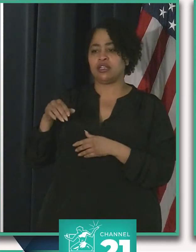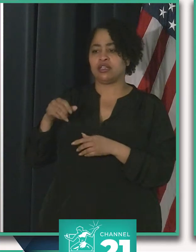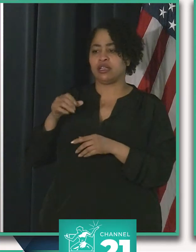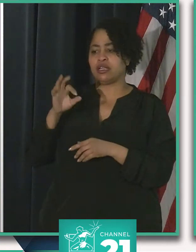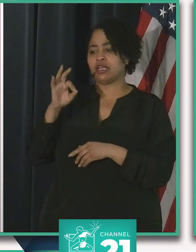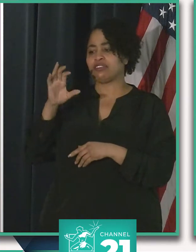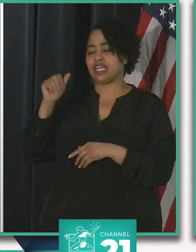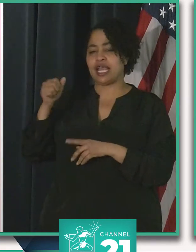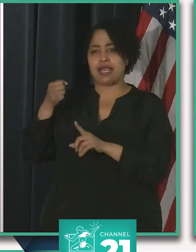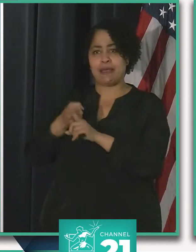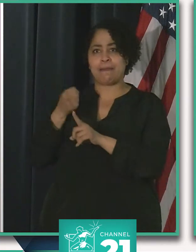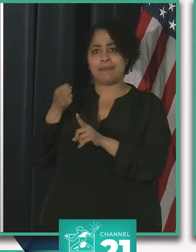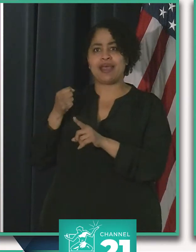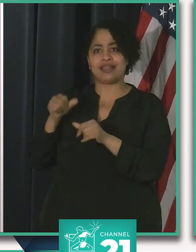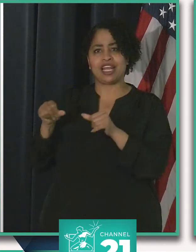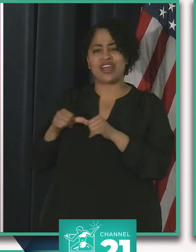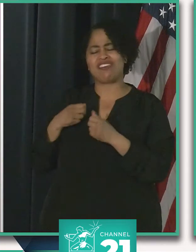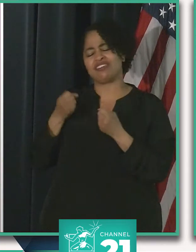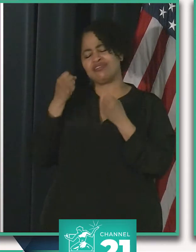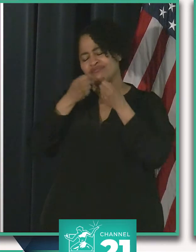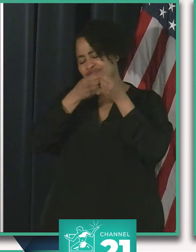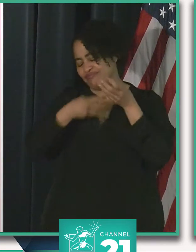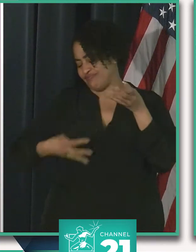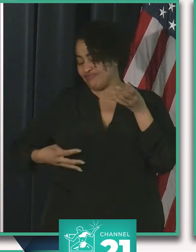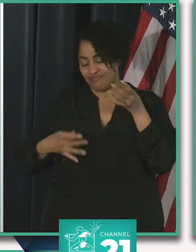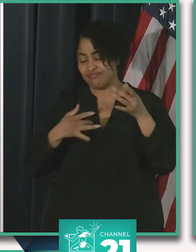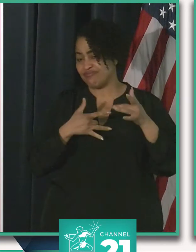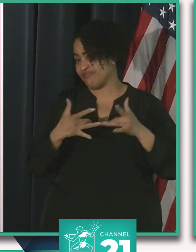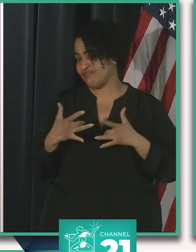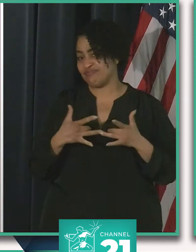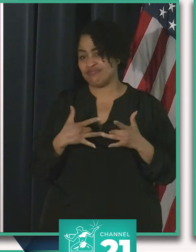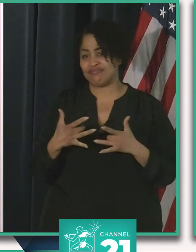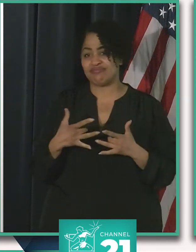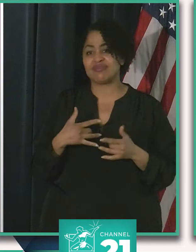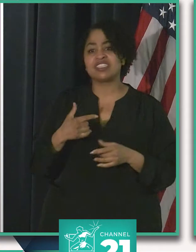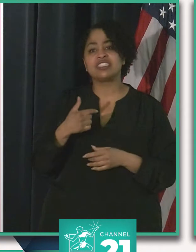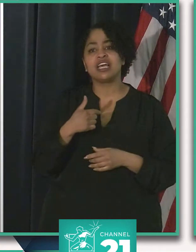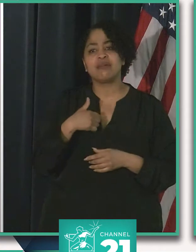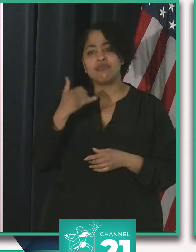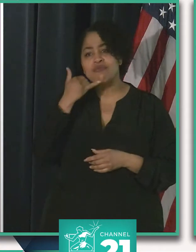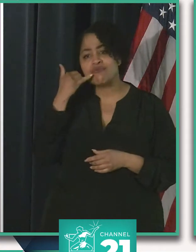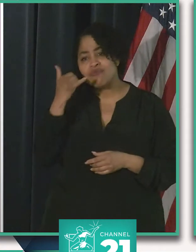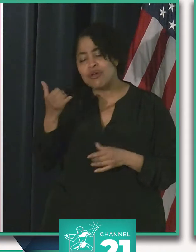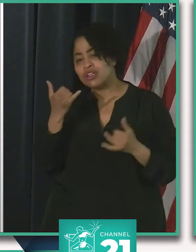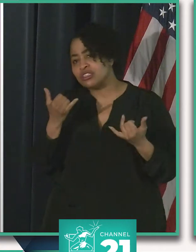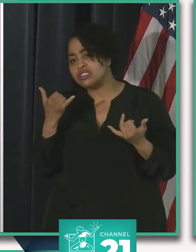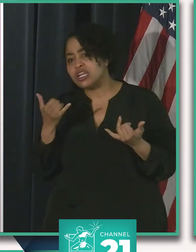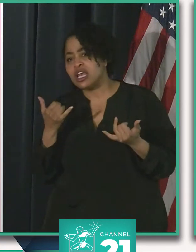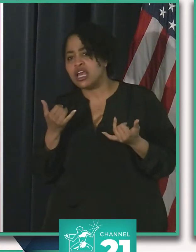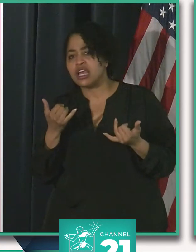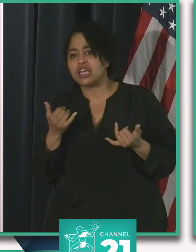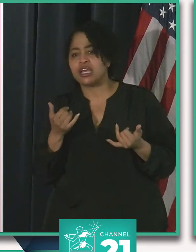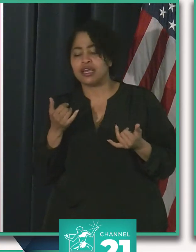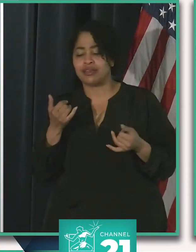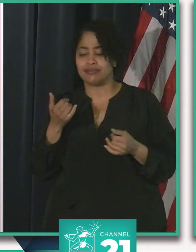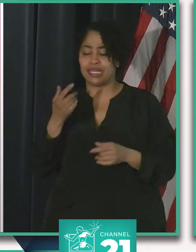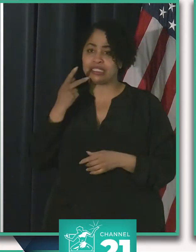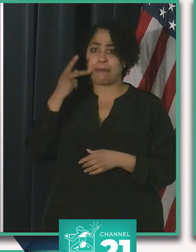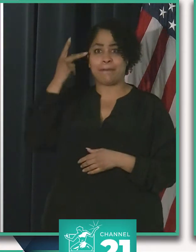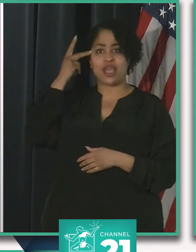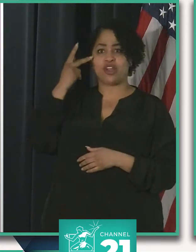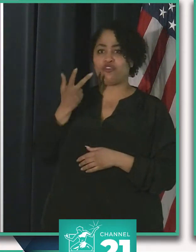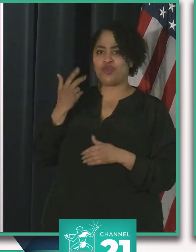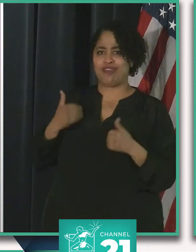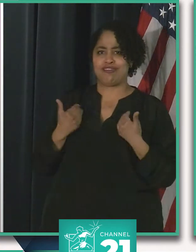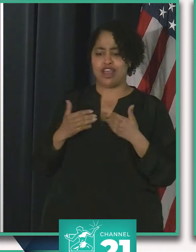area. I've got a number of concerns, and I'm calling today as a parent of three